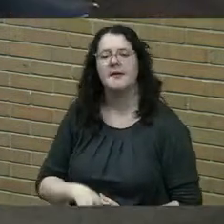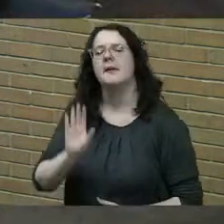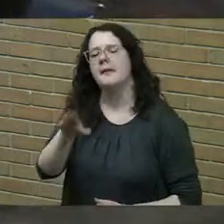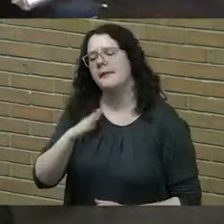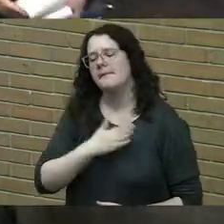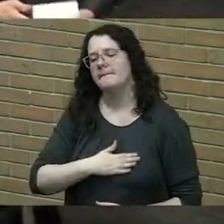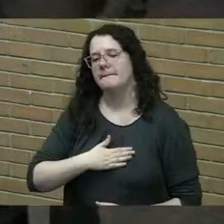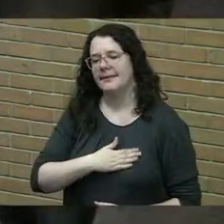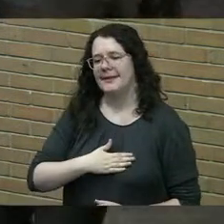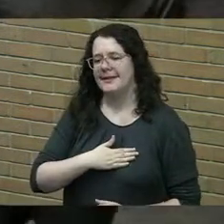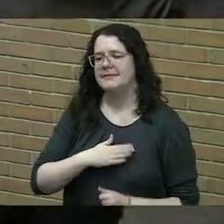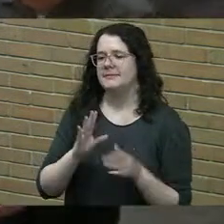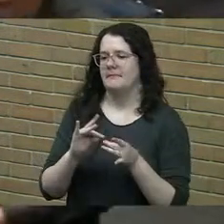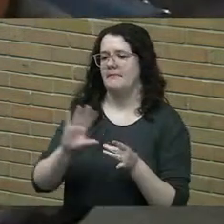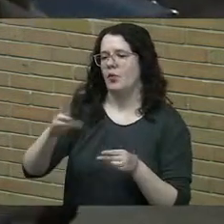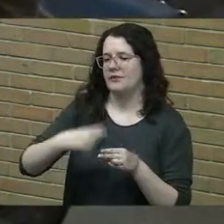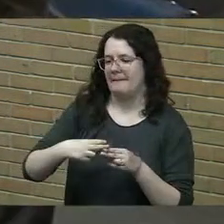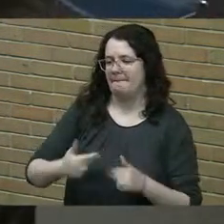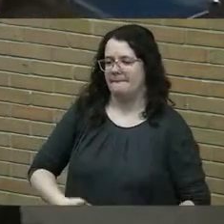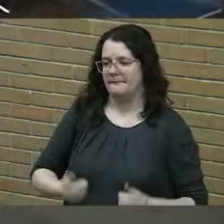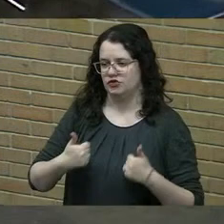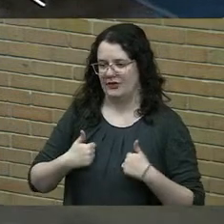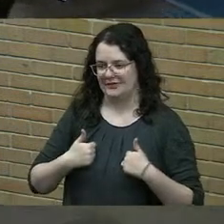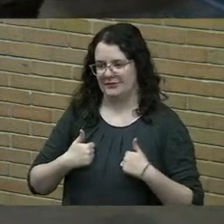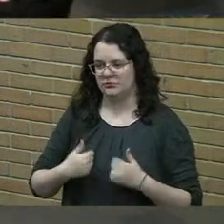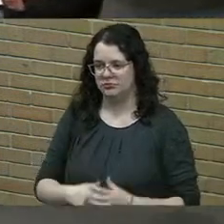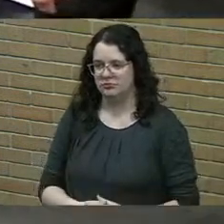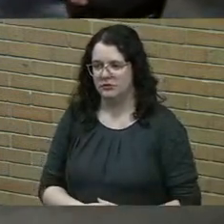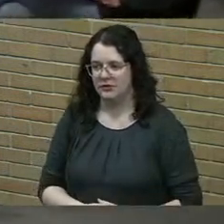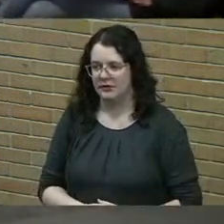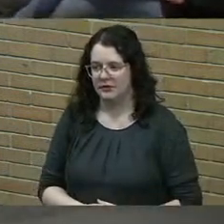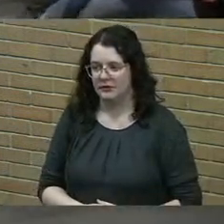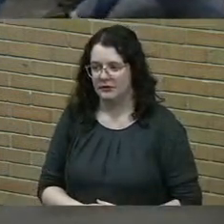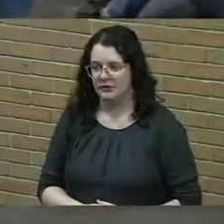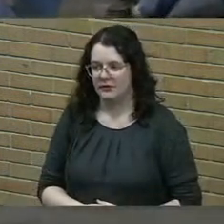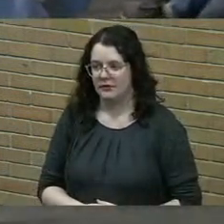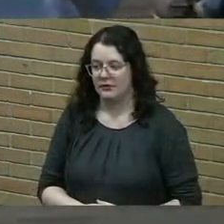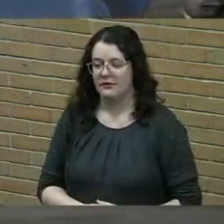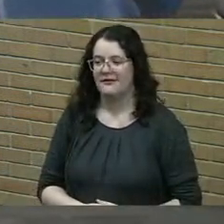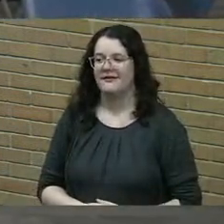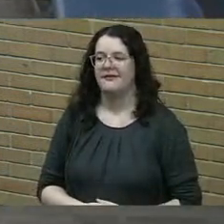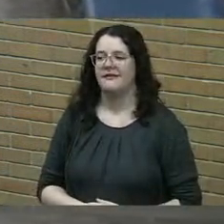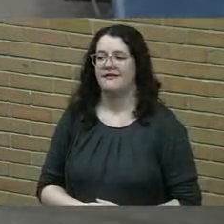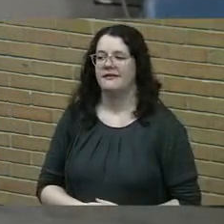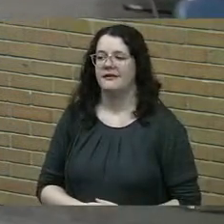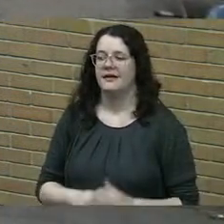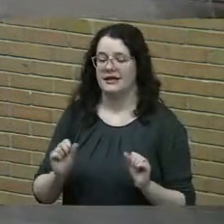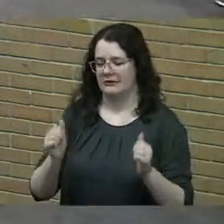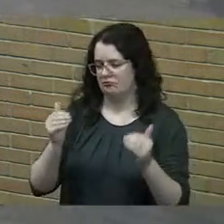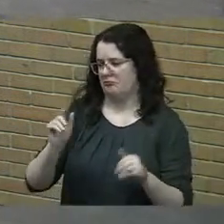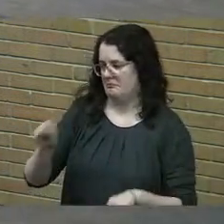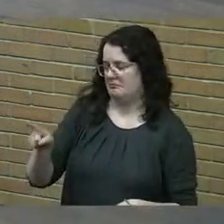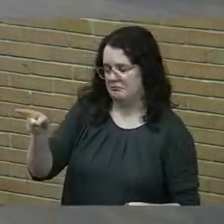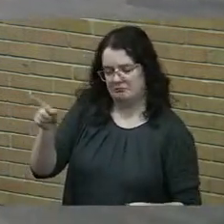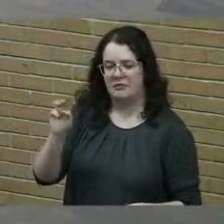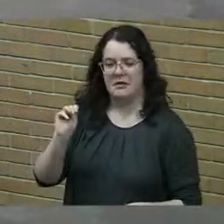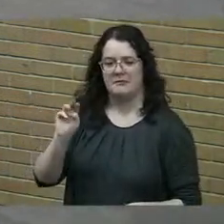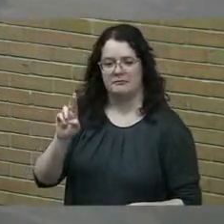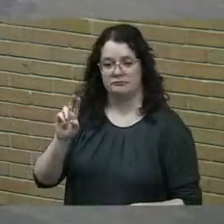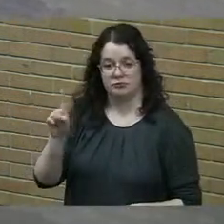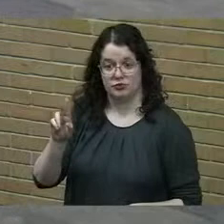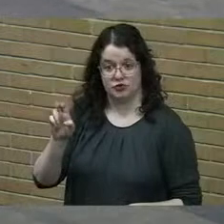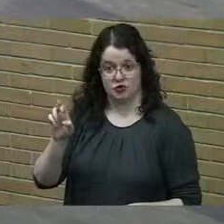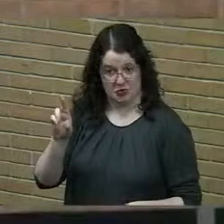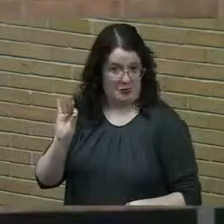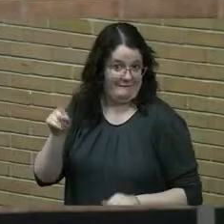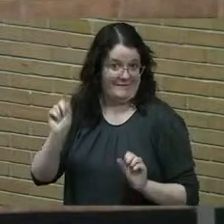please state your name and address, and you can ask your question. If Mr. Zuber can answer it, he